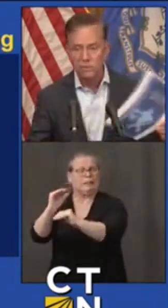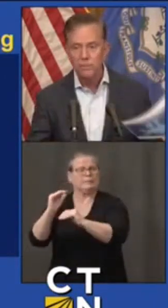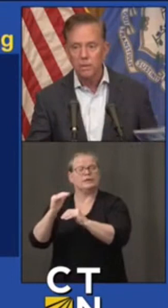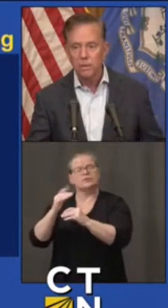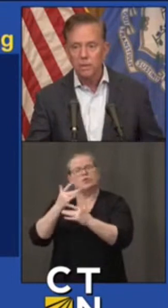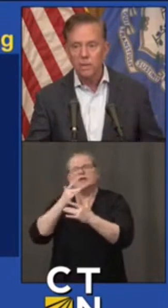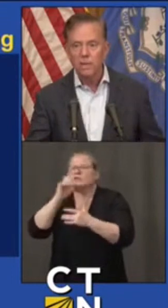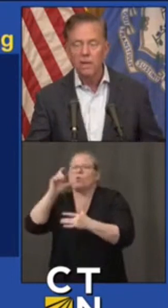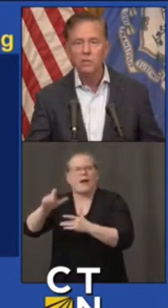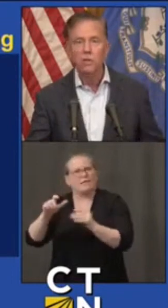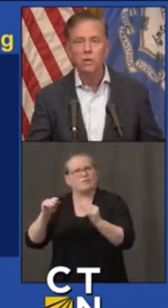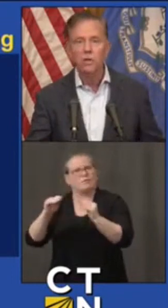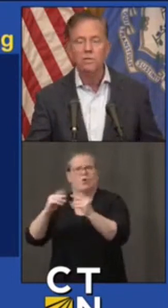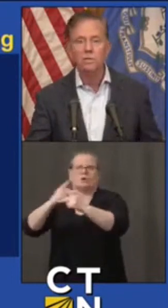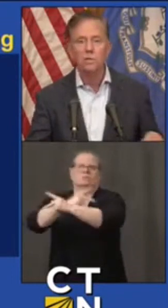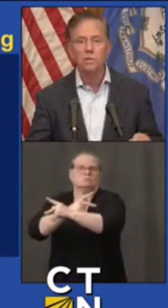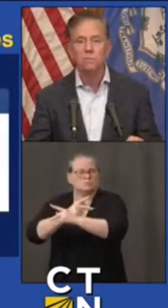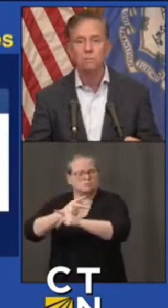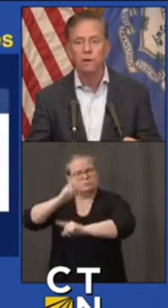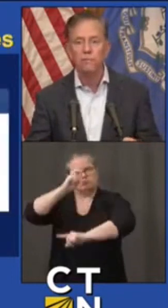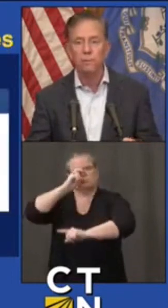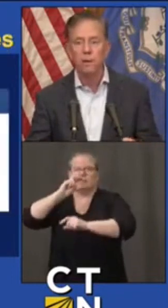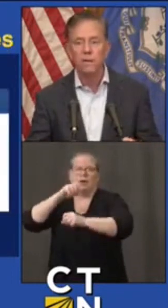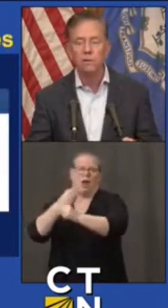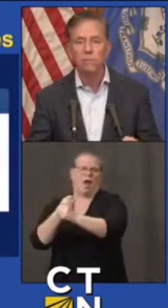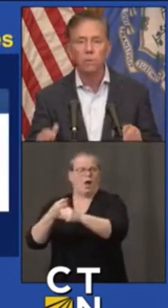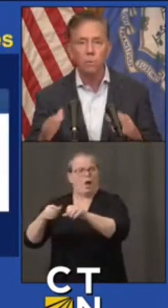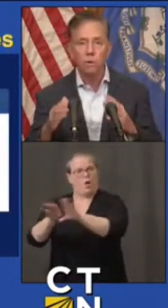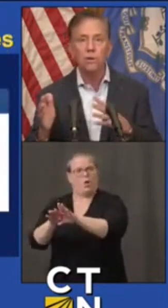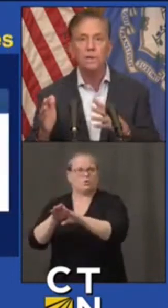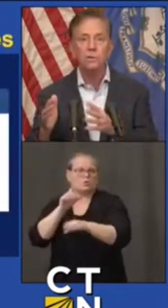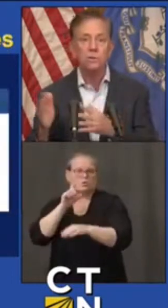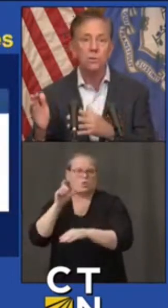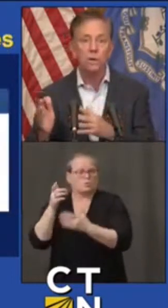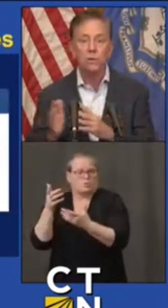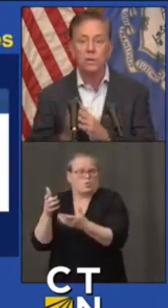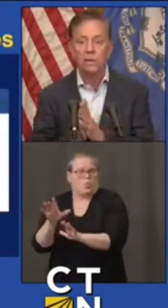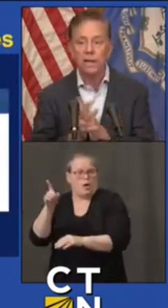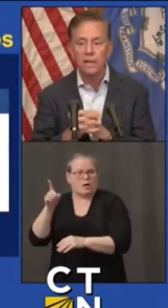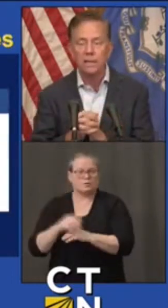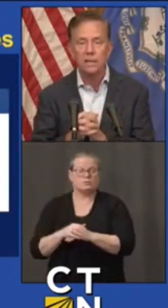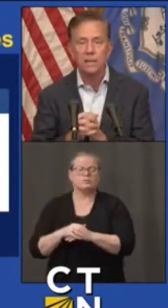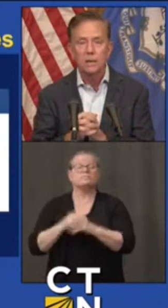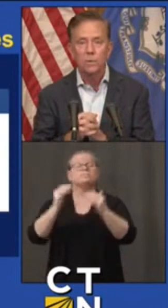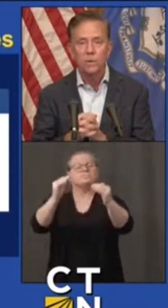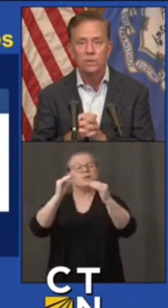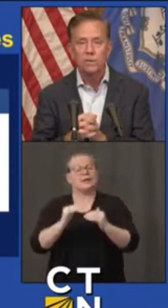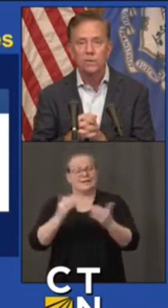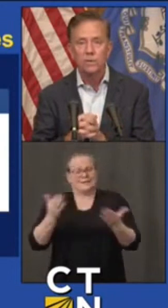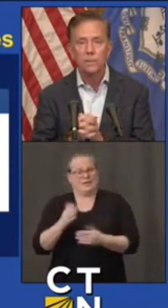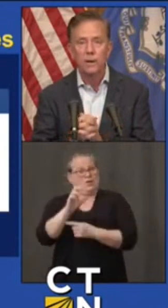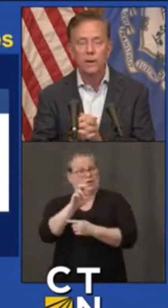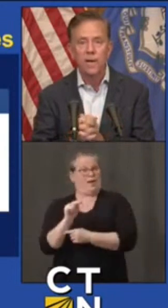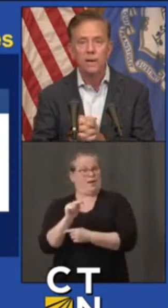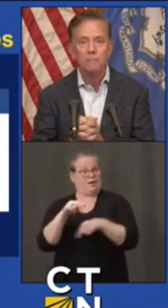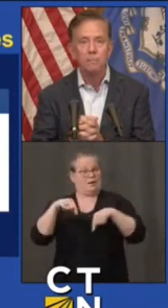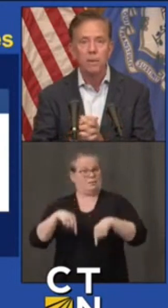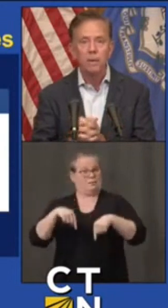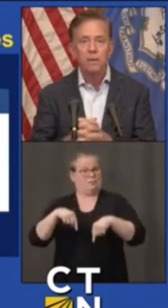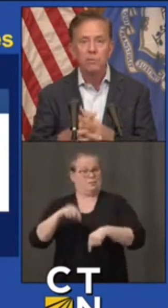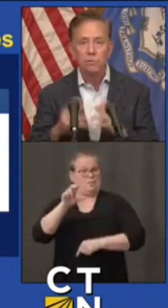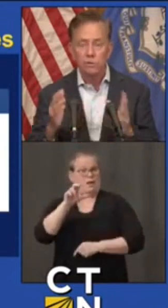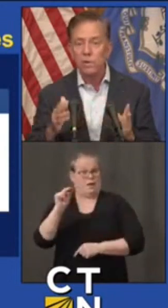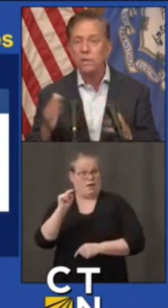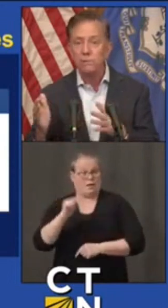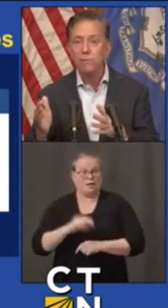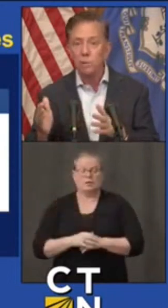lockdowns. The next chart is just a brief reminder of what we're trying to do here in Connecticut, which is, again,